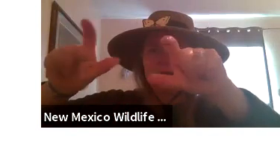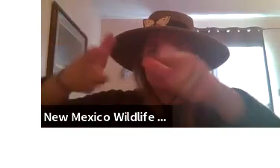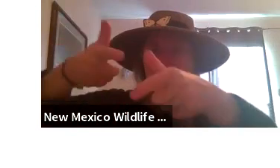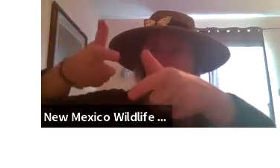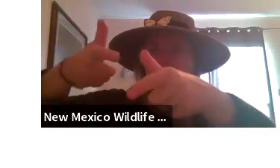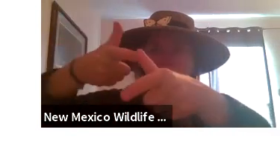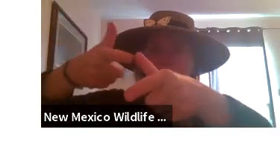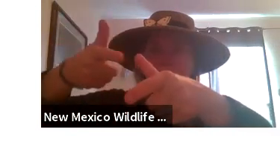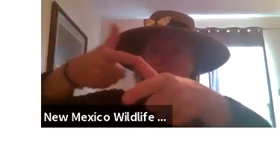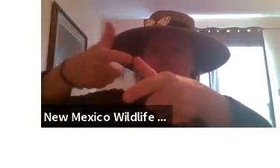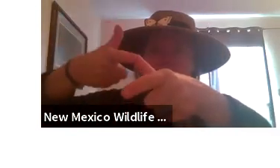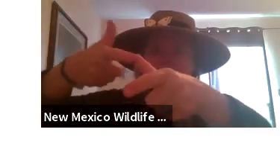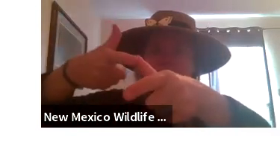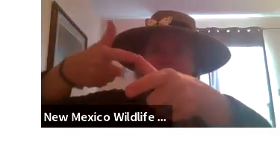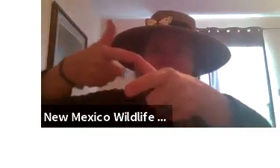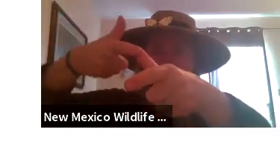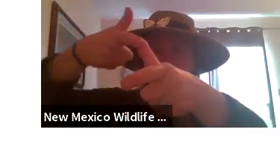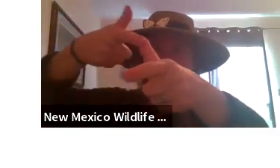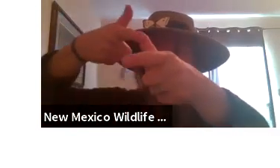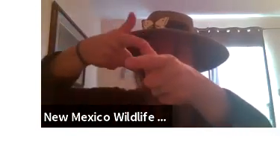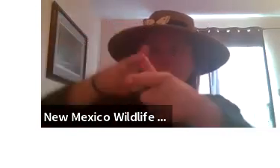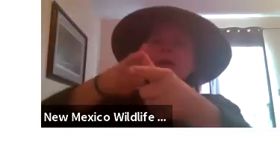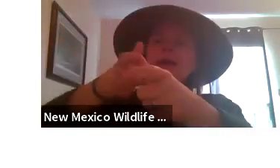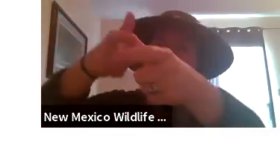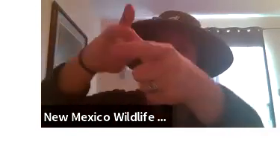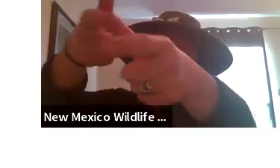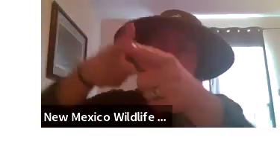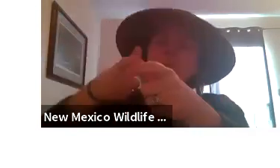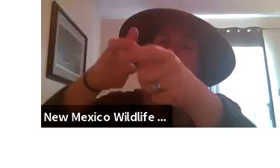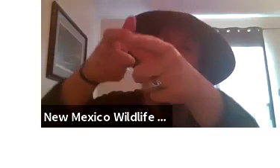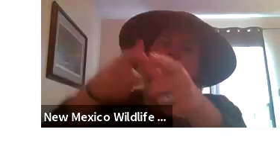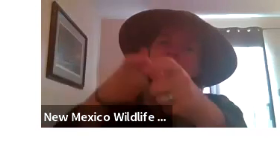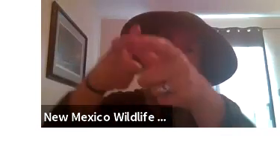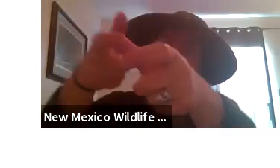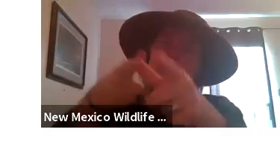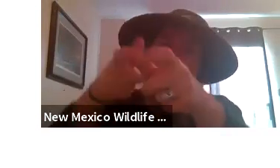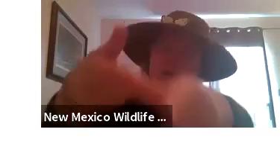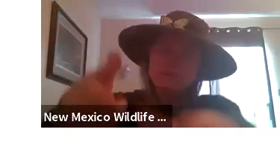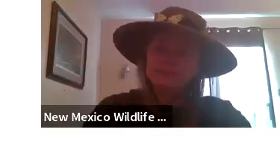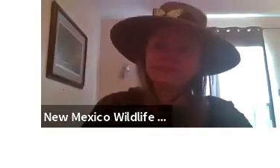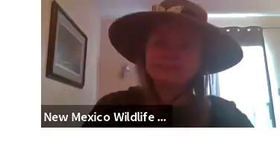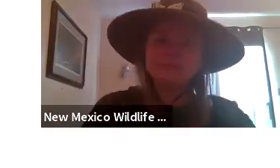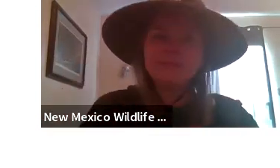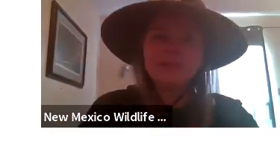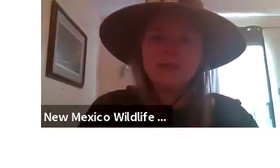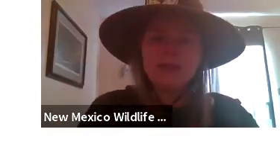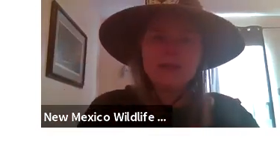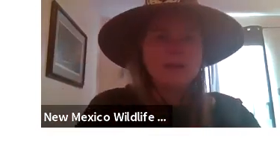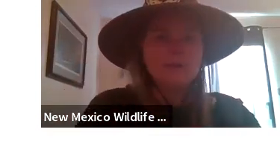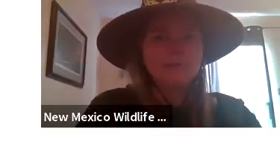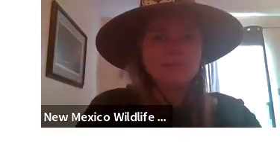this hand shape, and then your pointer finger touches your thumb. And you kind of move it along. Run,